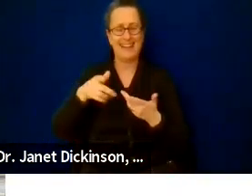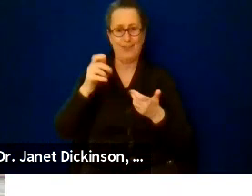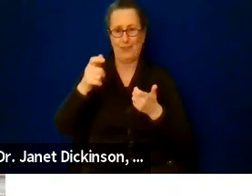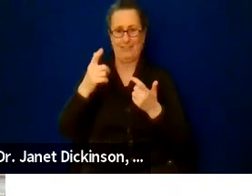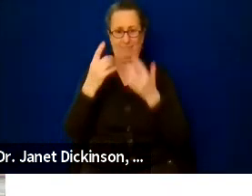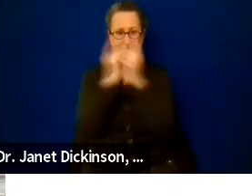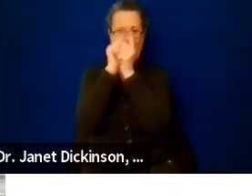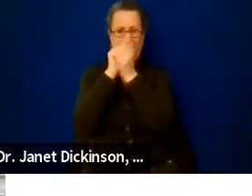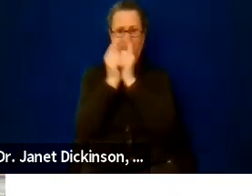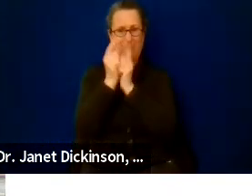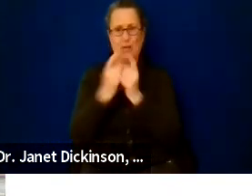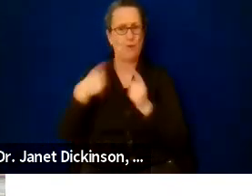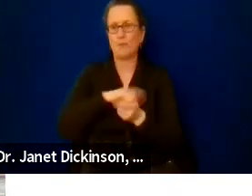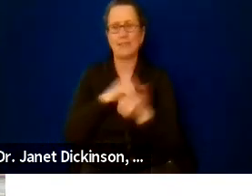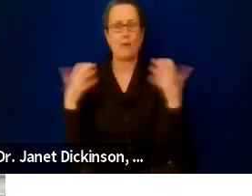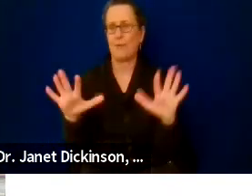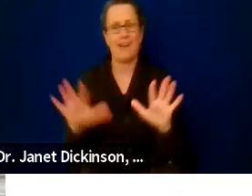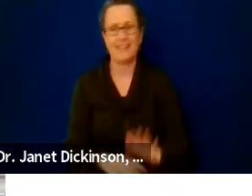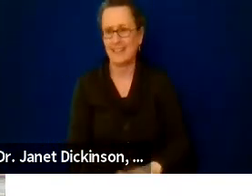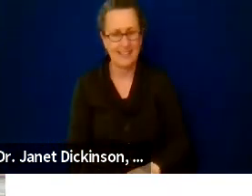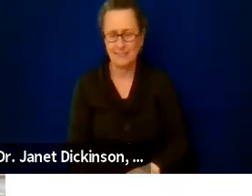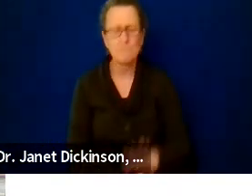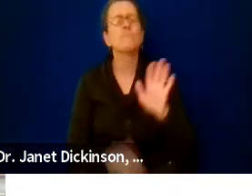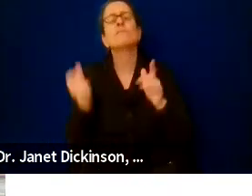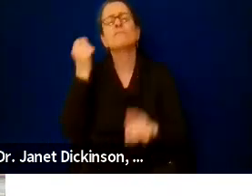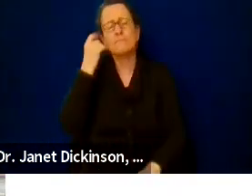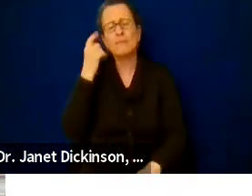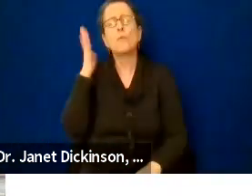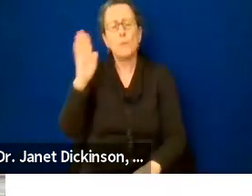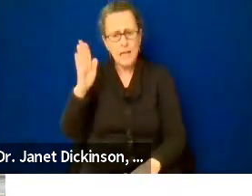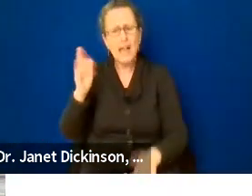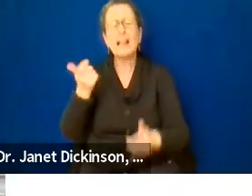going to take extra time, but it's going to be worth it to make sure everybody is safe.